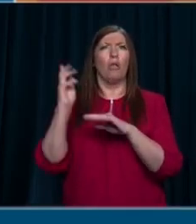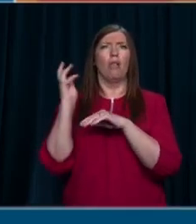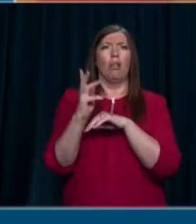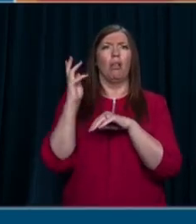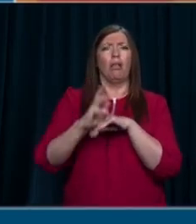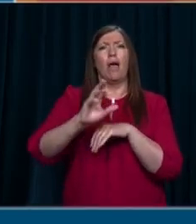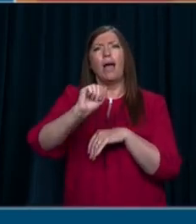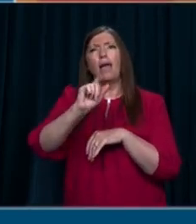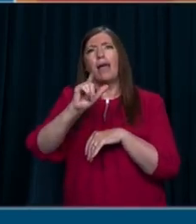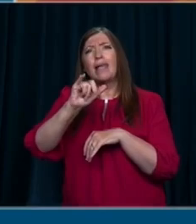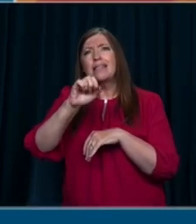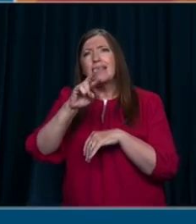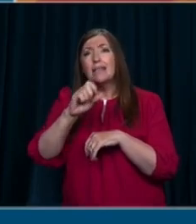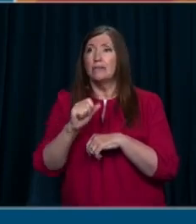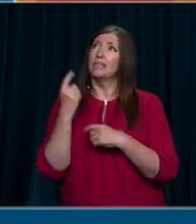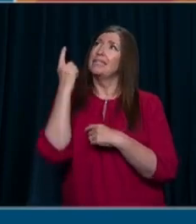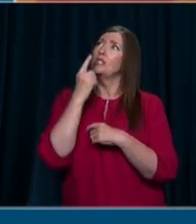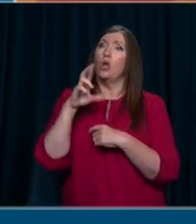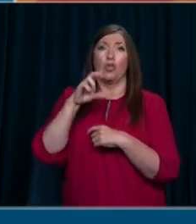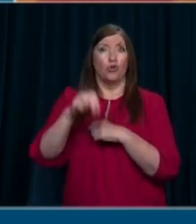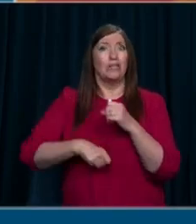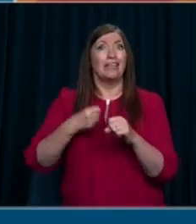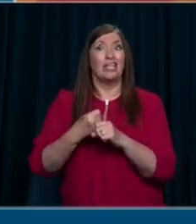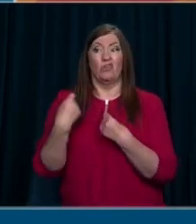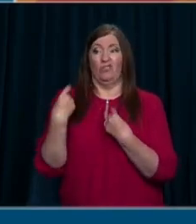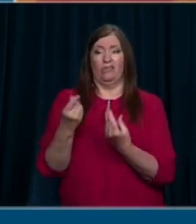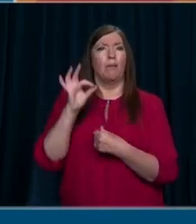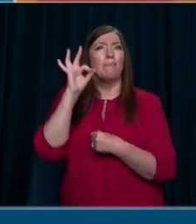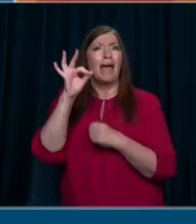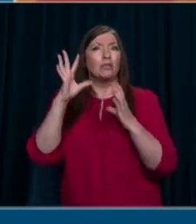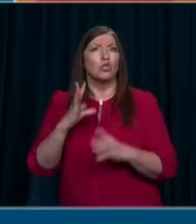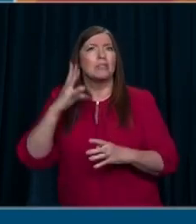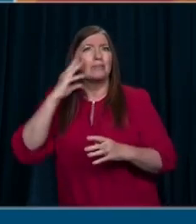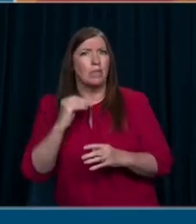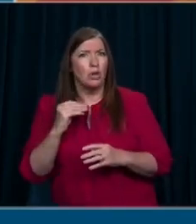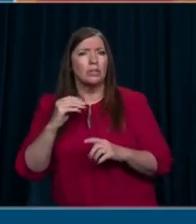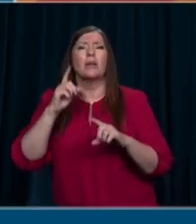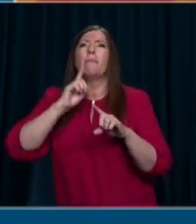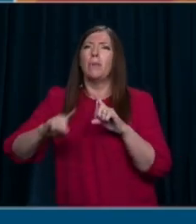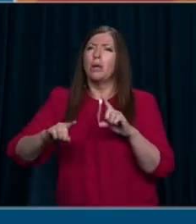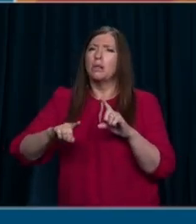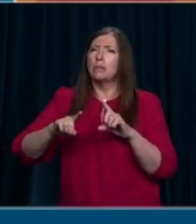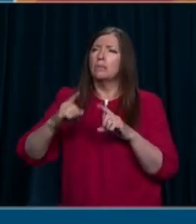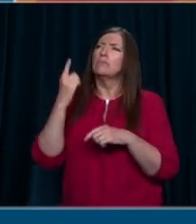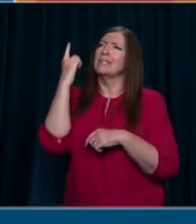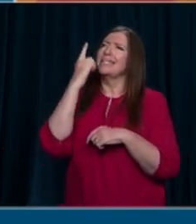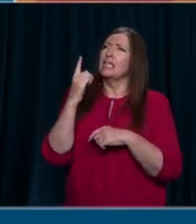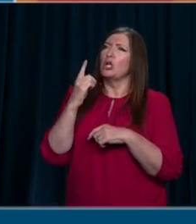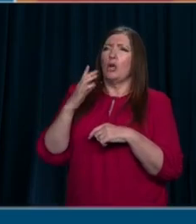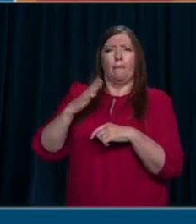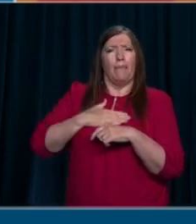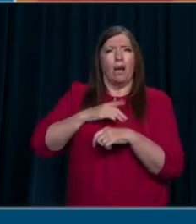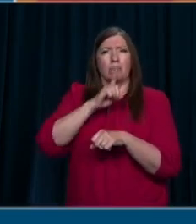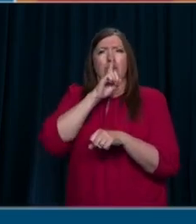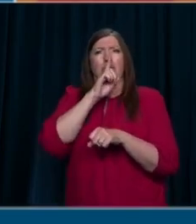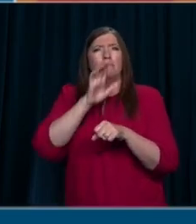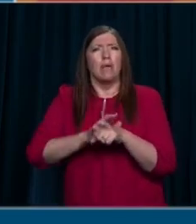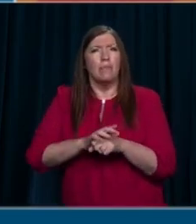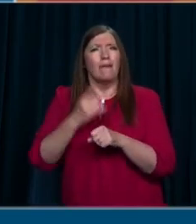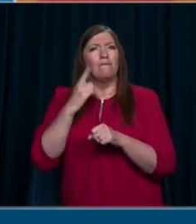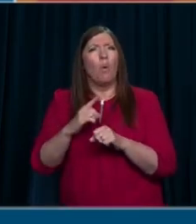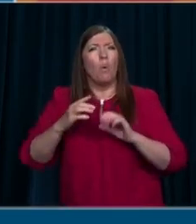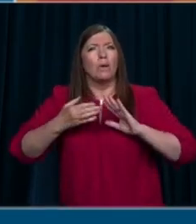And consider my 30 years as pastoring not only as experience, but consider it my commitment to the